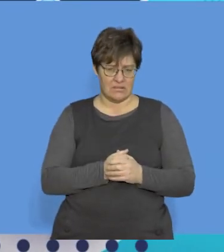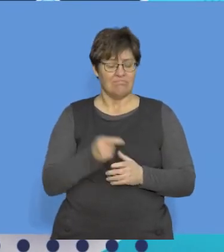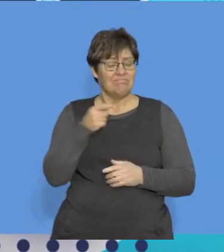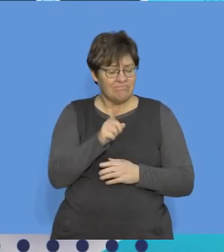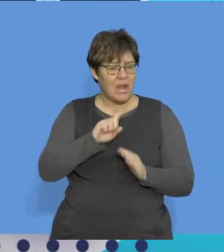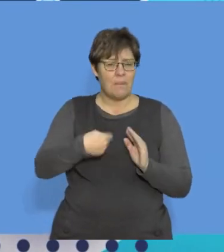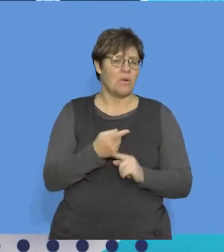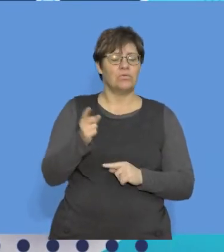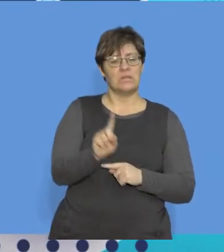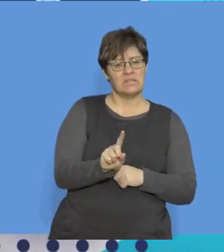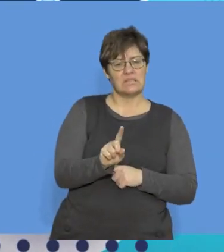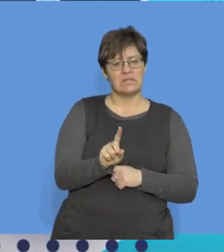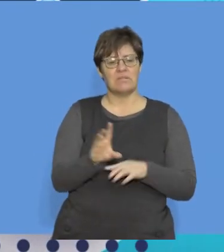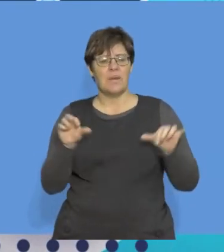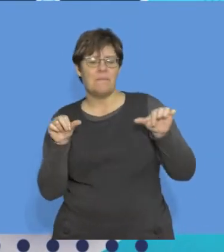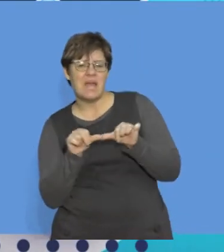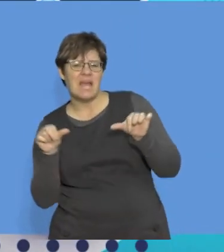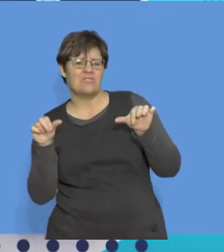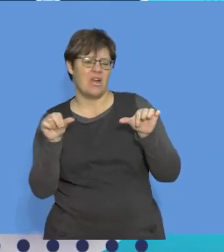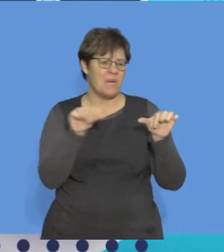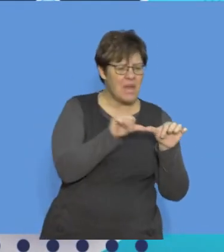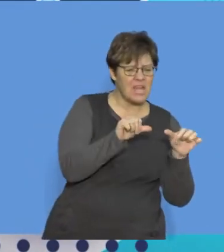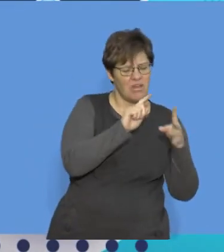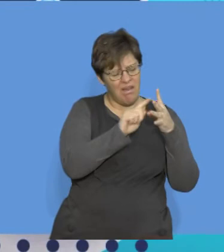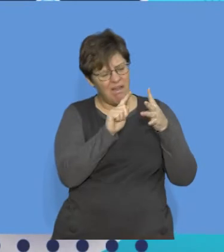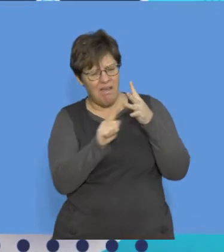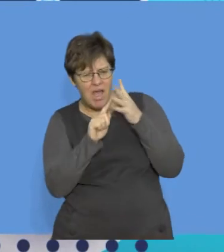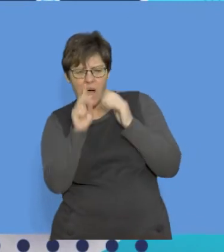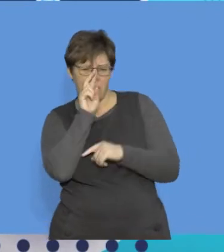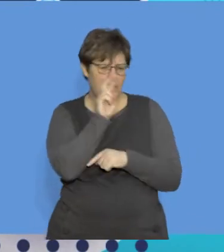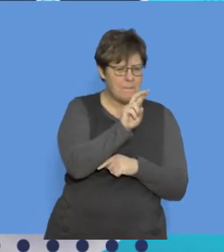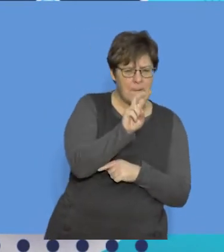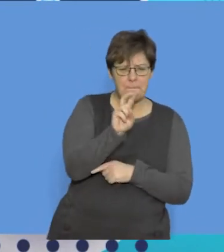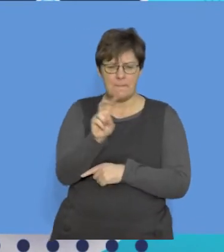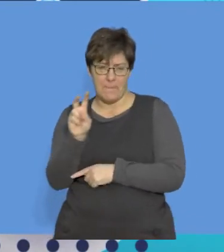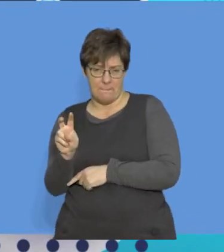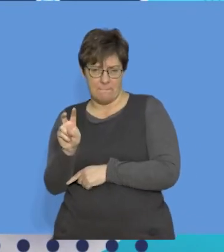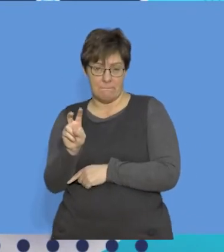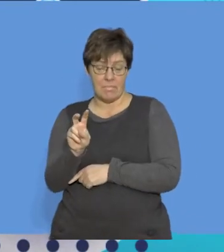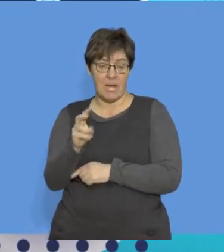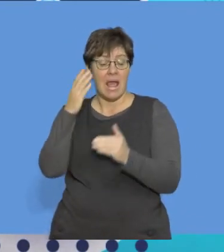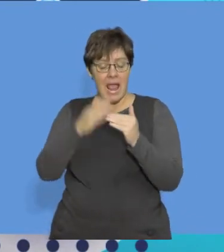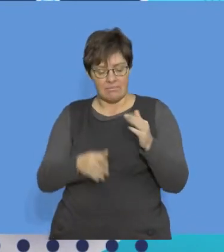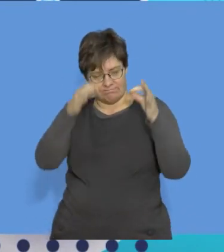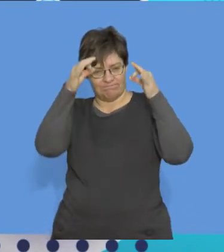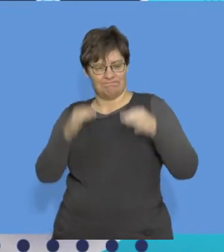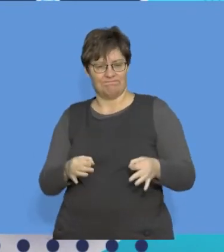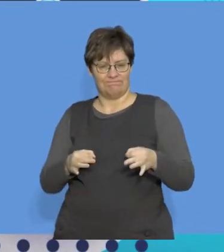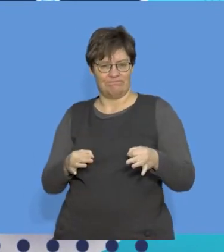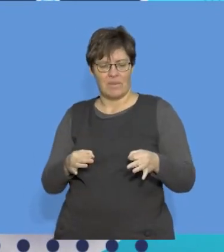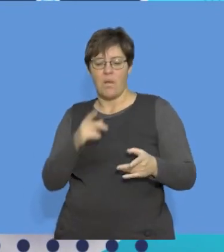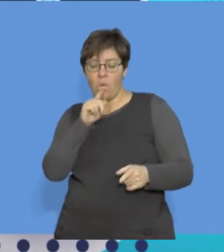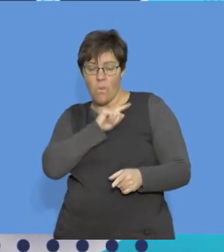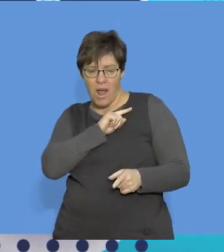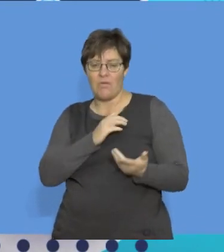all about trying to measure, and observe, and then make a conjuncture,